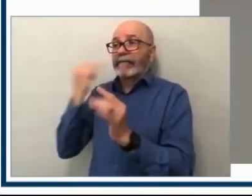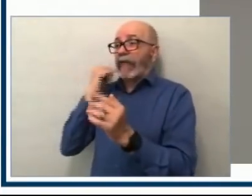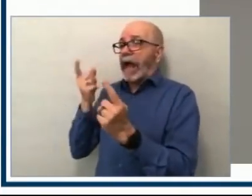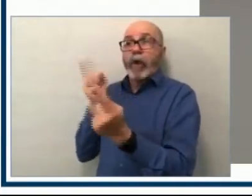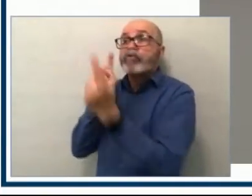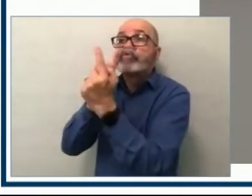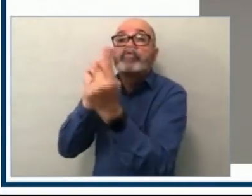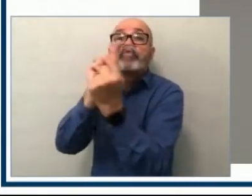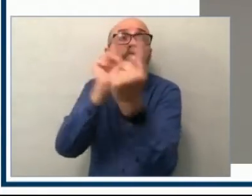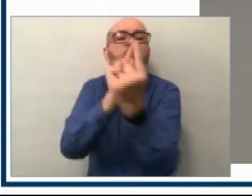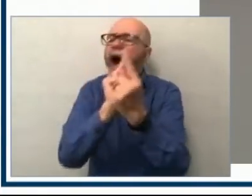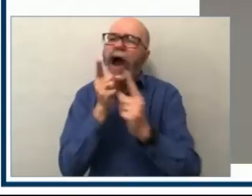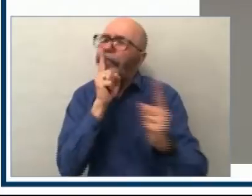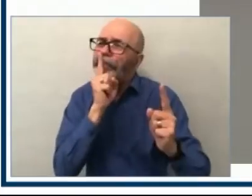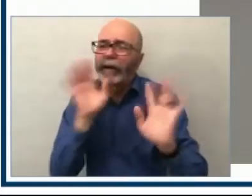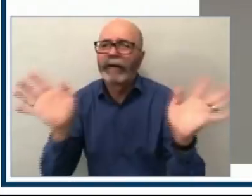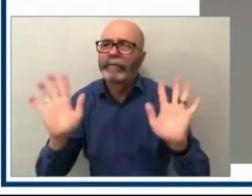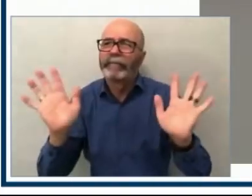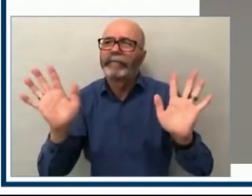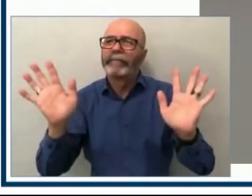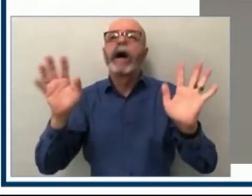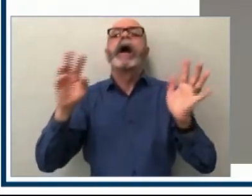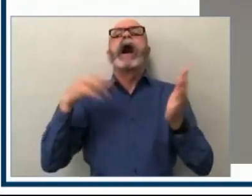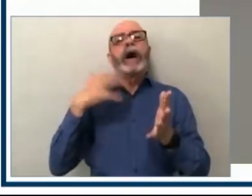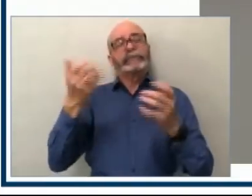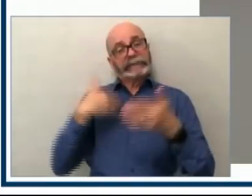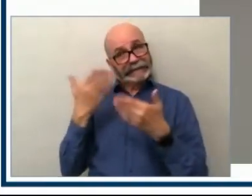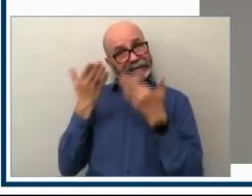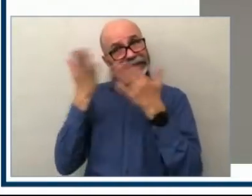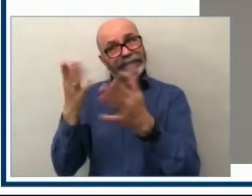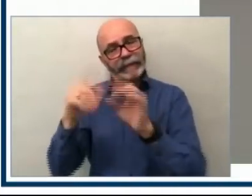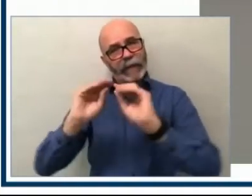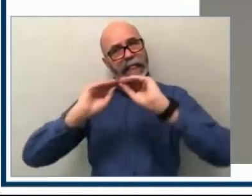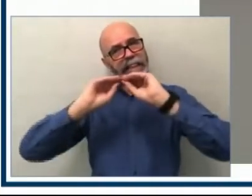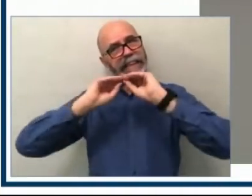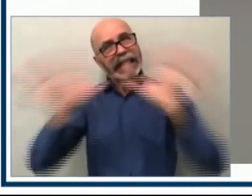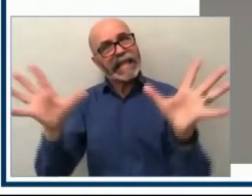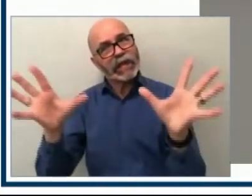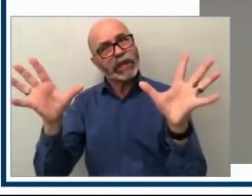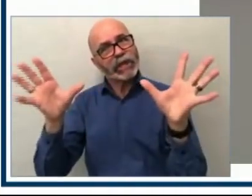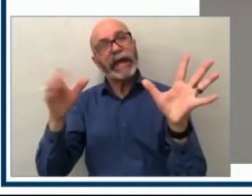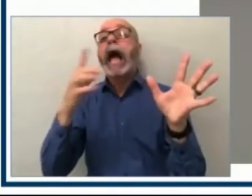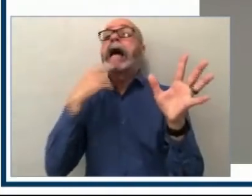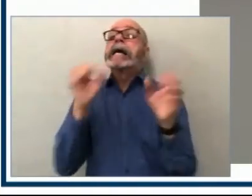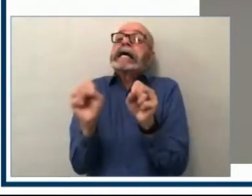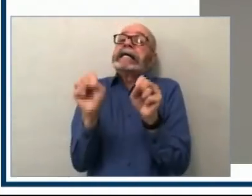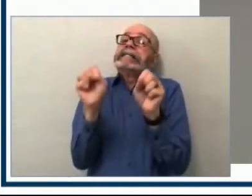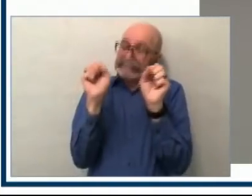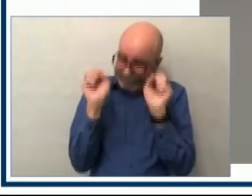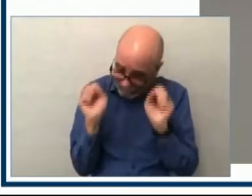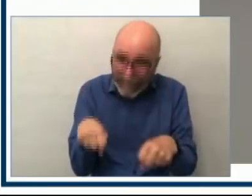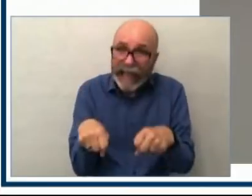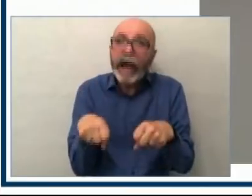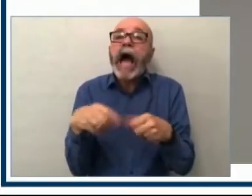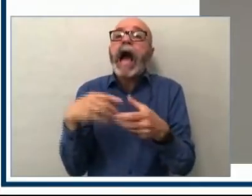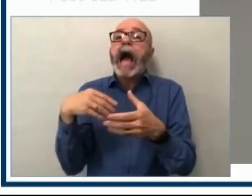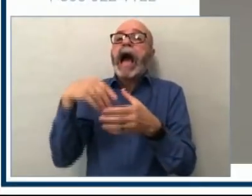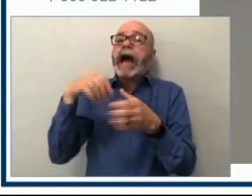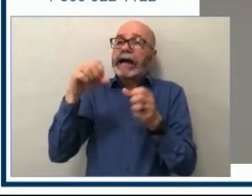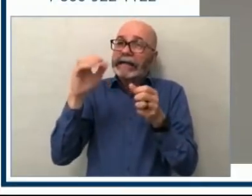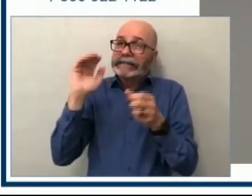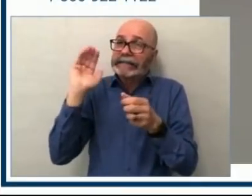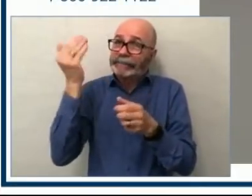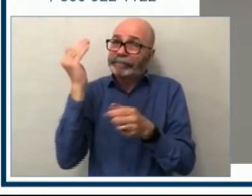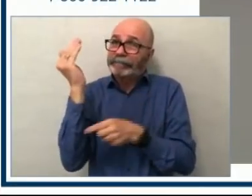forward to make it clear that was a possibility if people were willing to follow